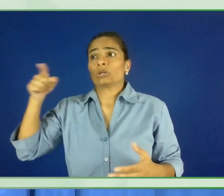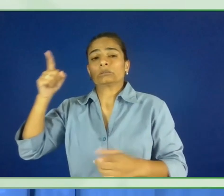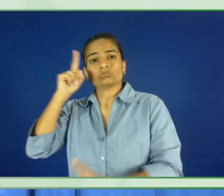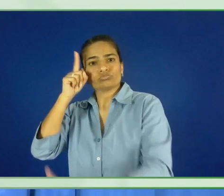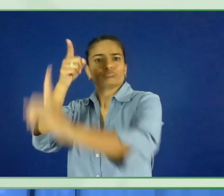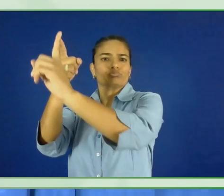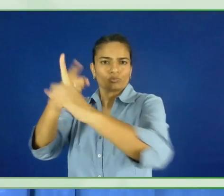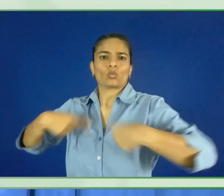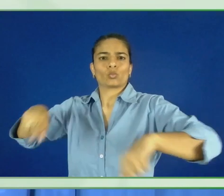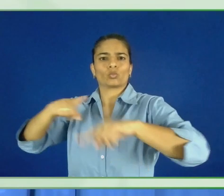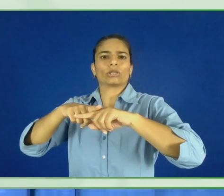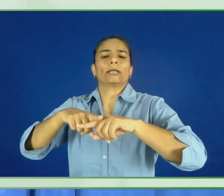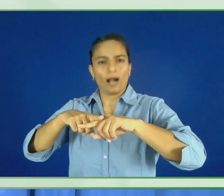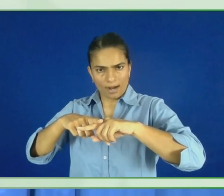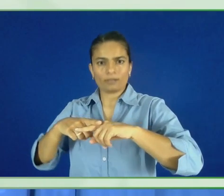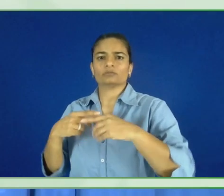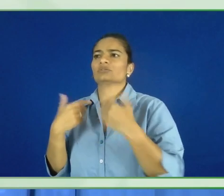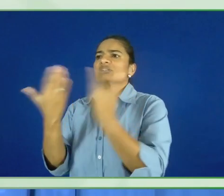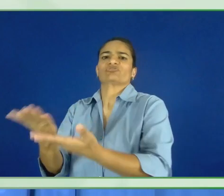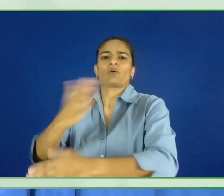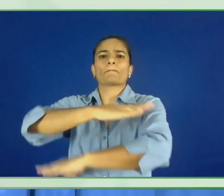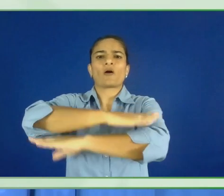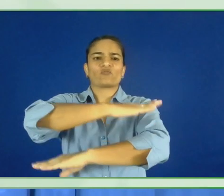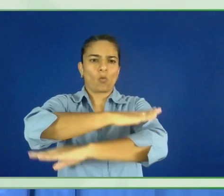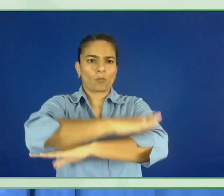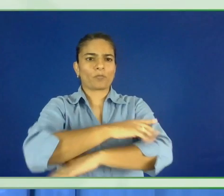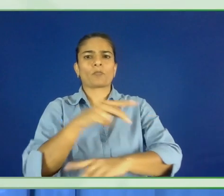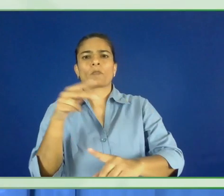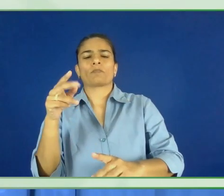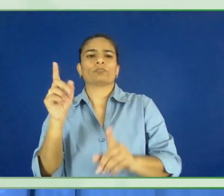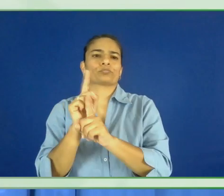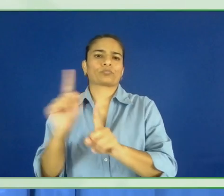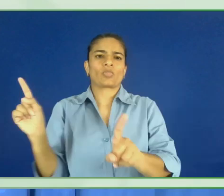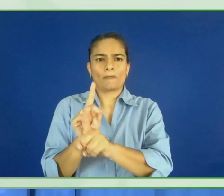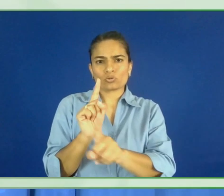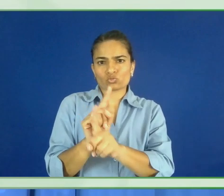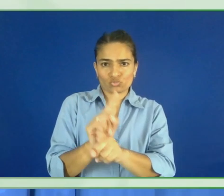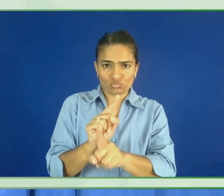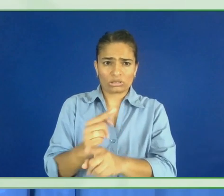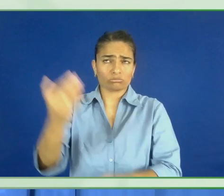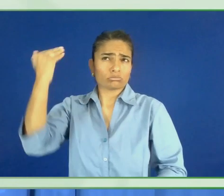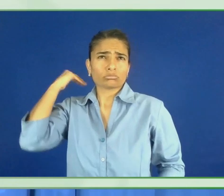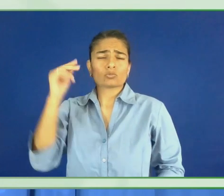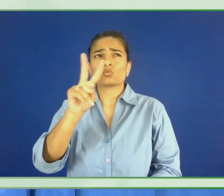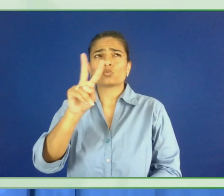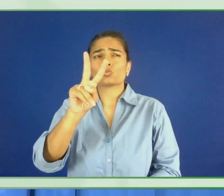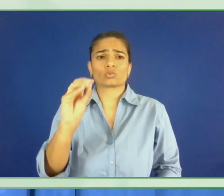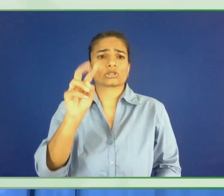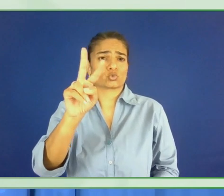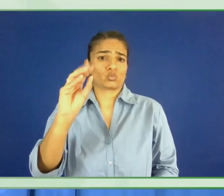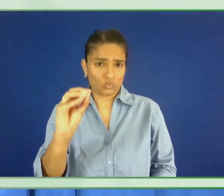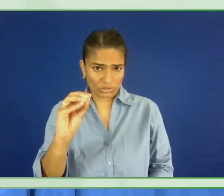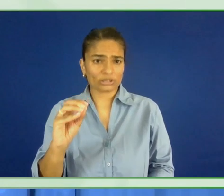a platform for mentoring in 2020, and since then we could help more than